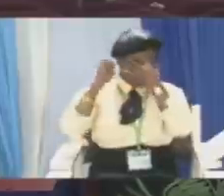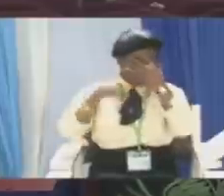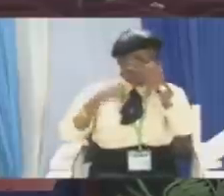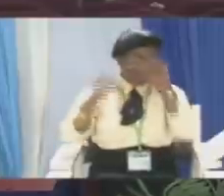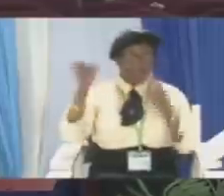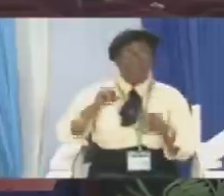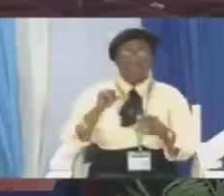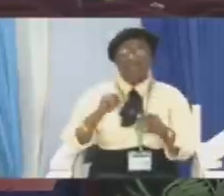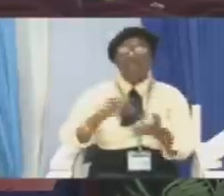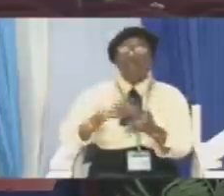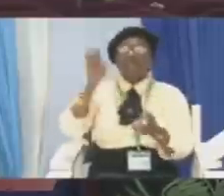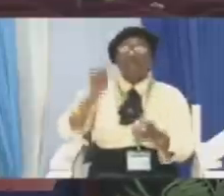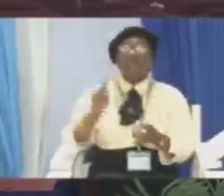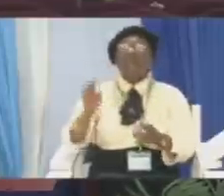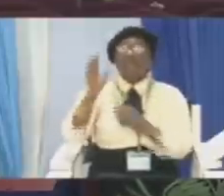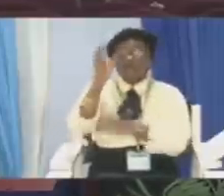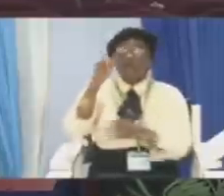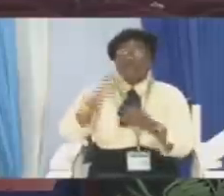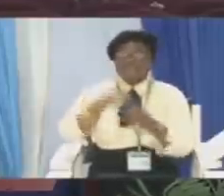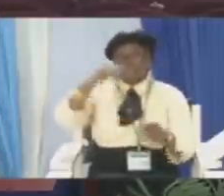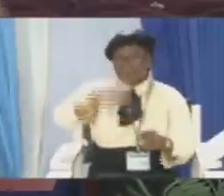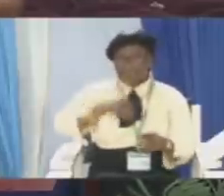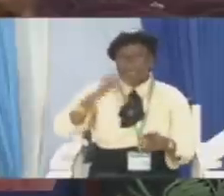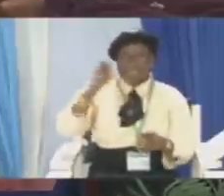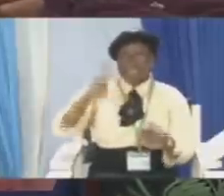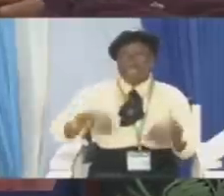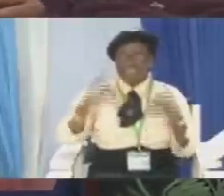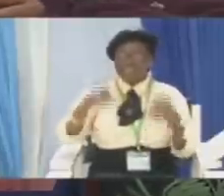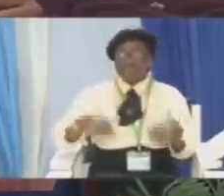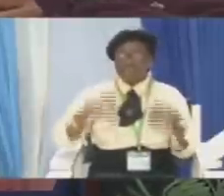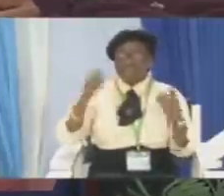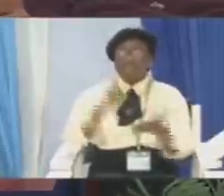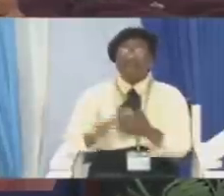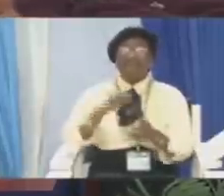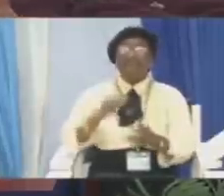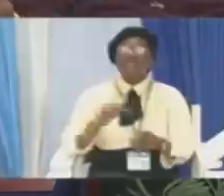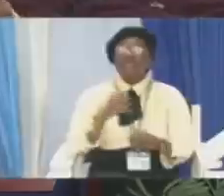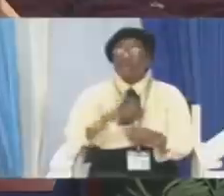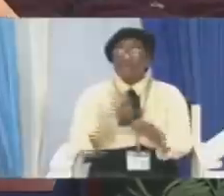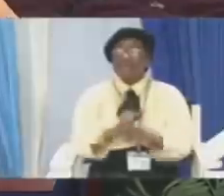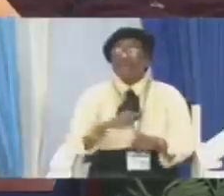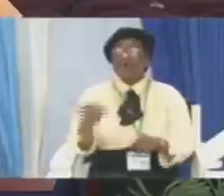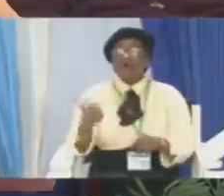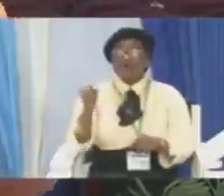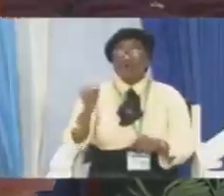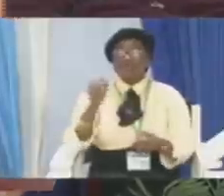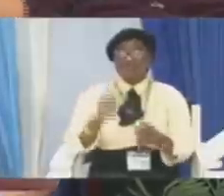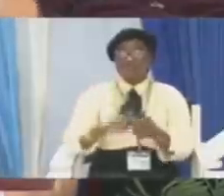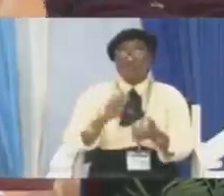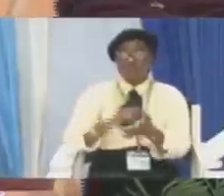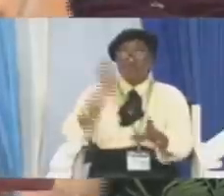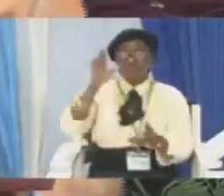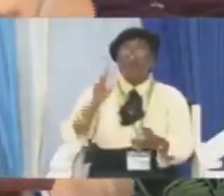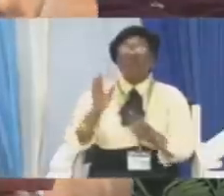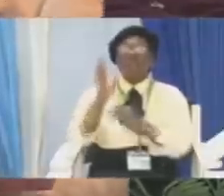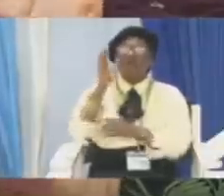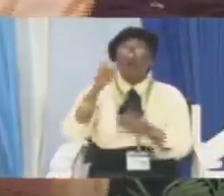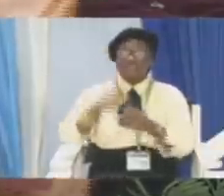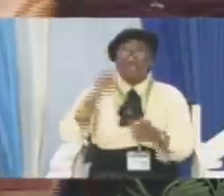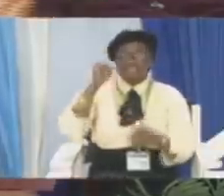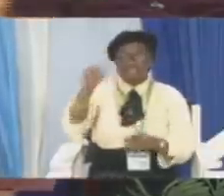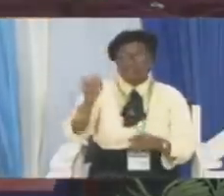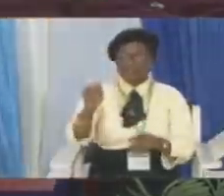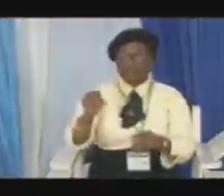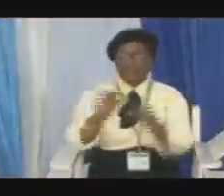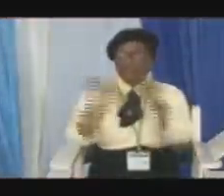me. He lived a life that made others to glorify God in him.